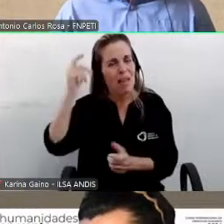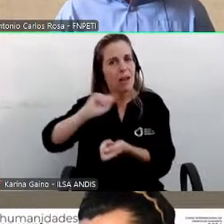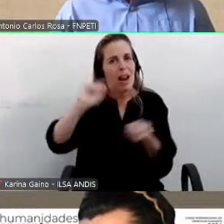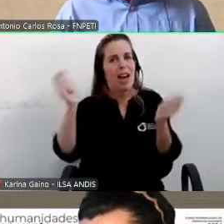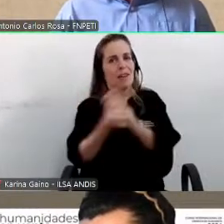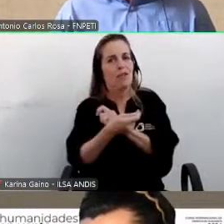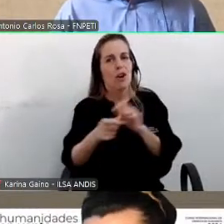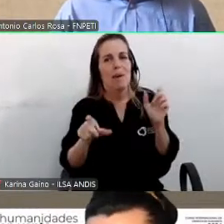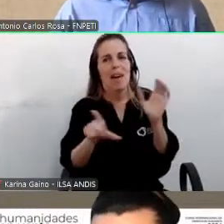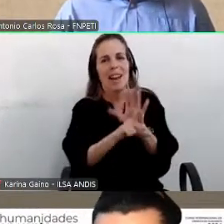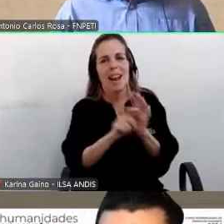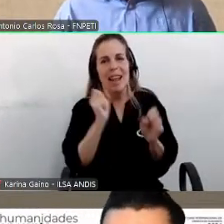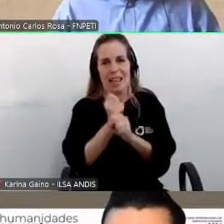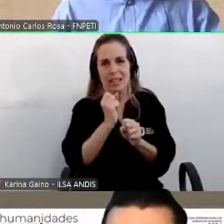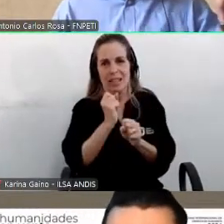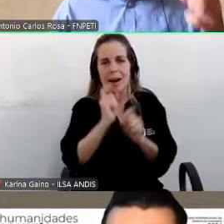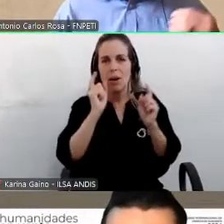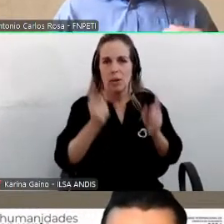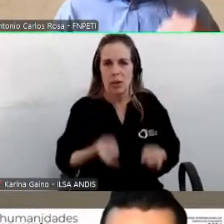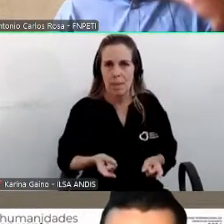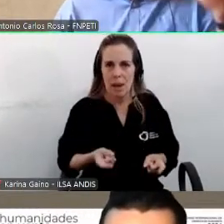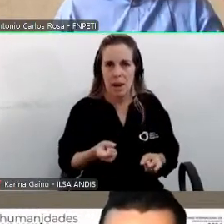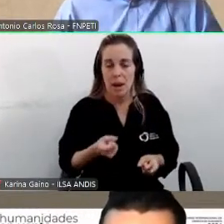the 2017